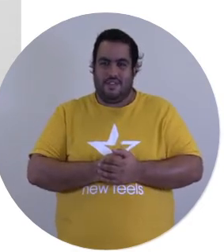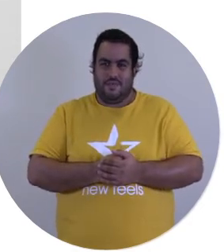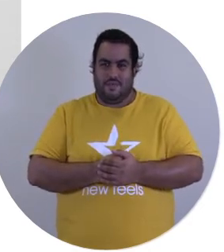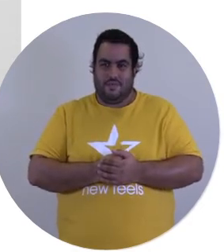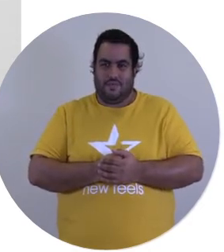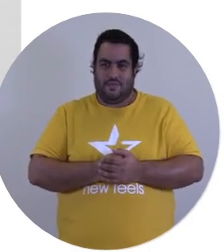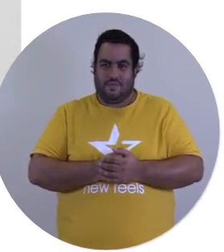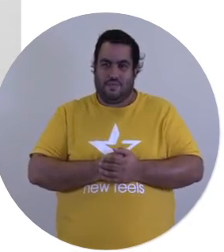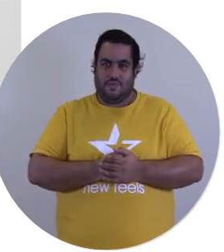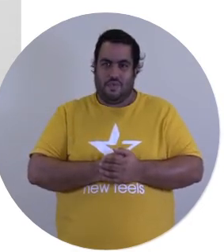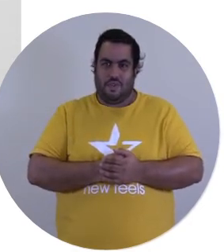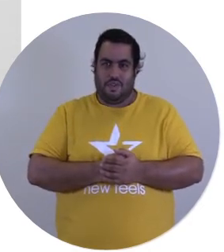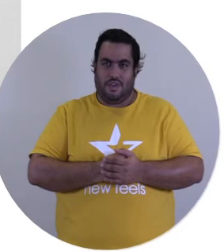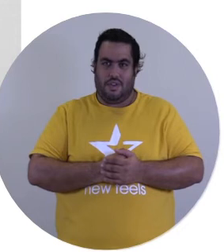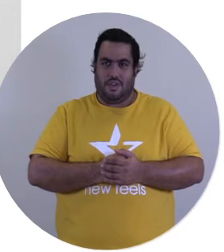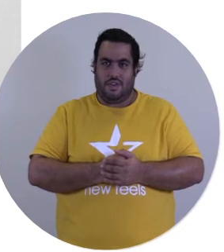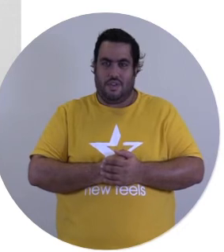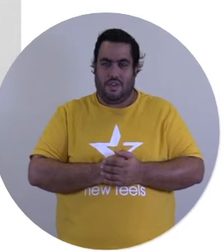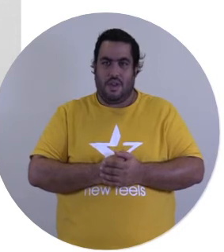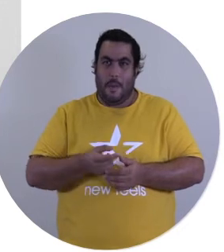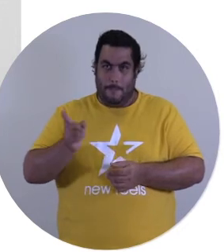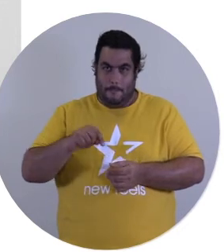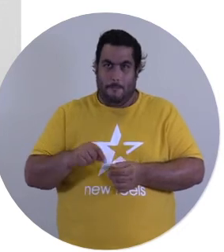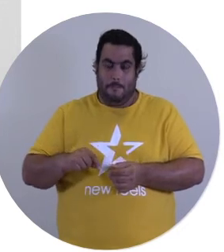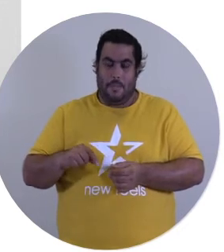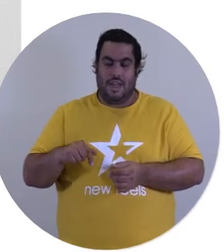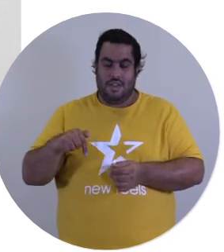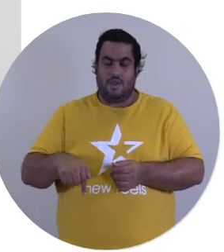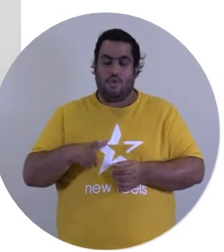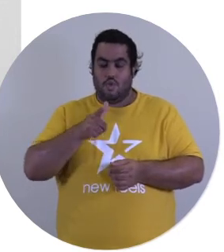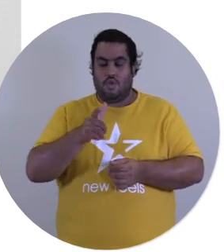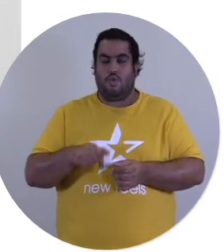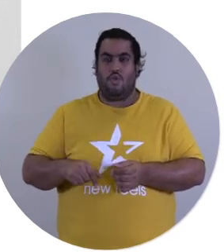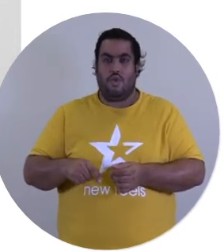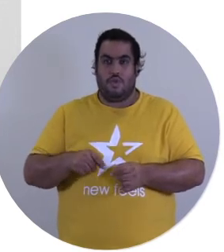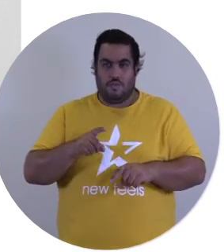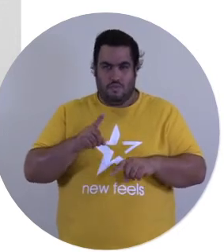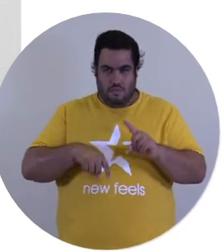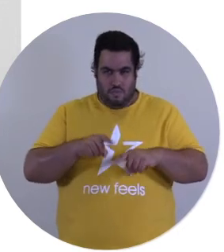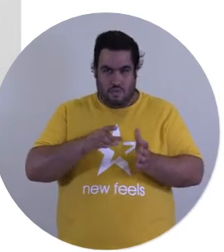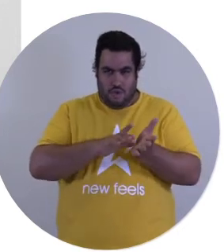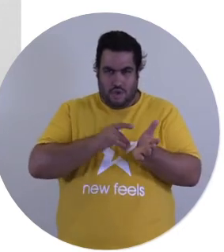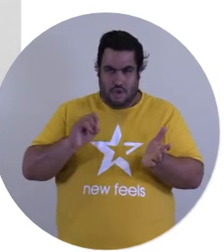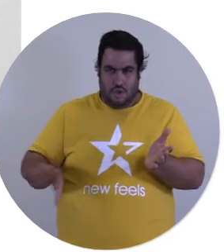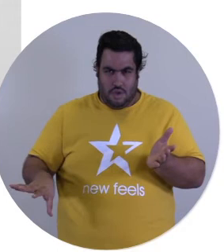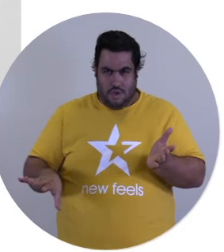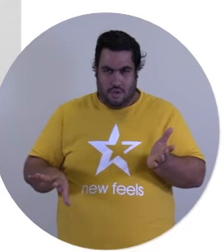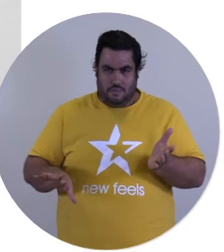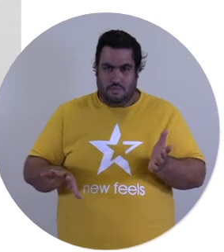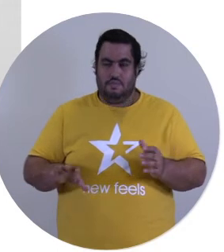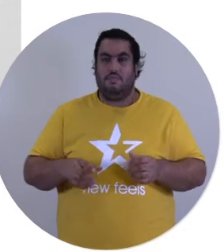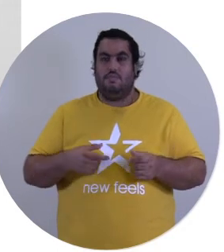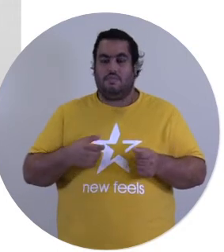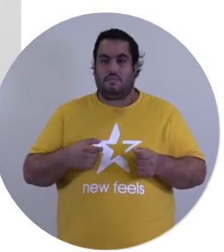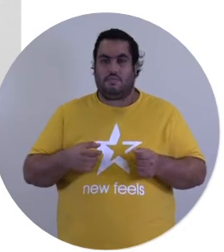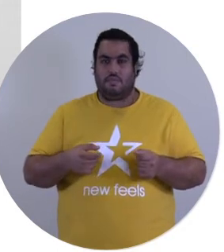the disadvantages of living in a village or a country, the lack of entertainment, everything is